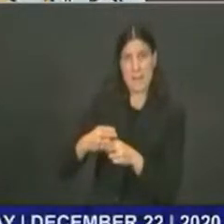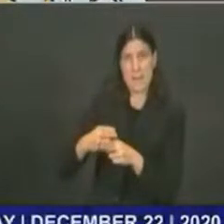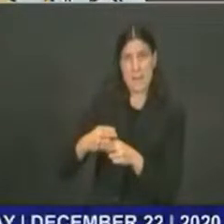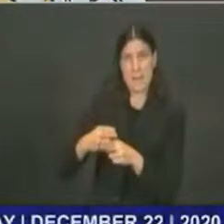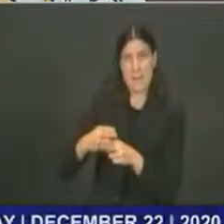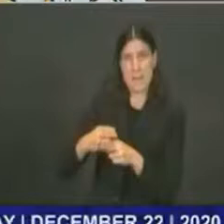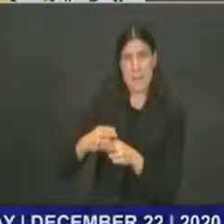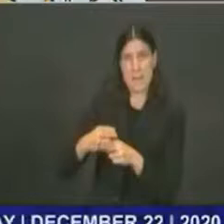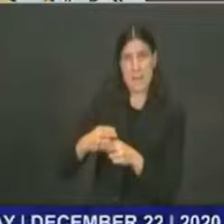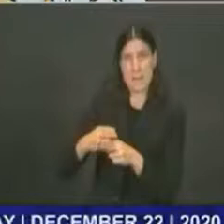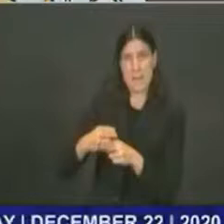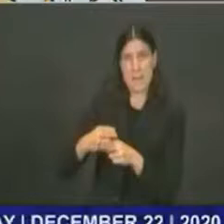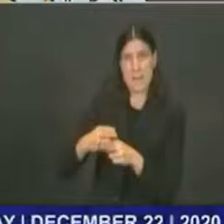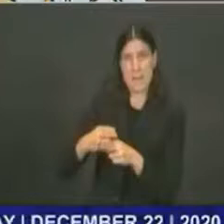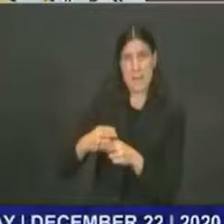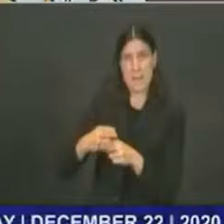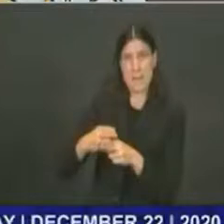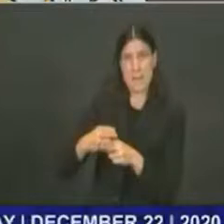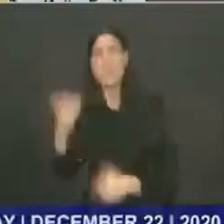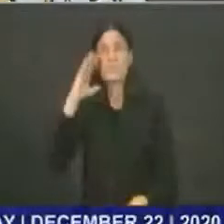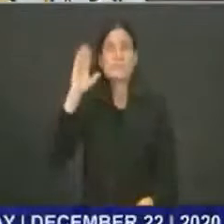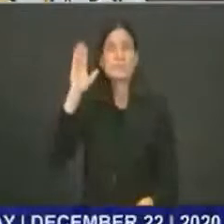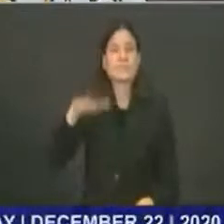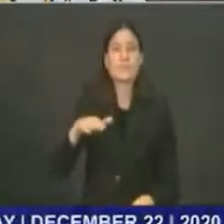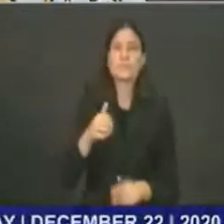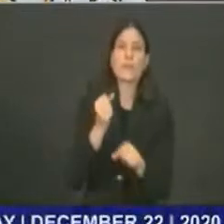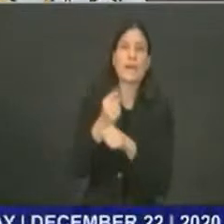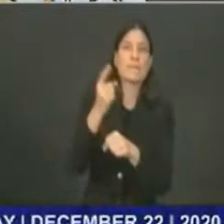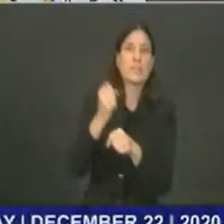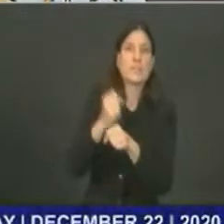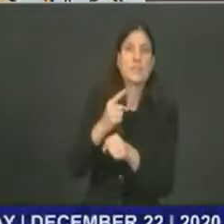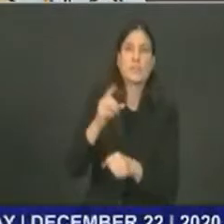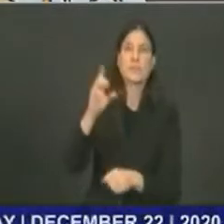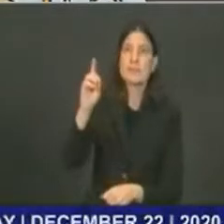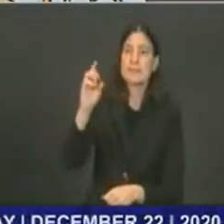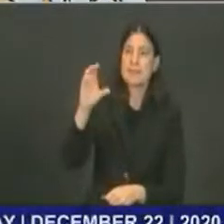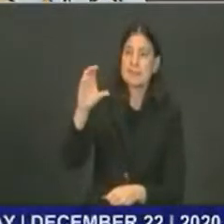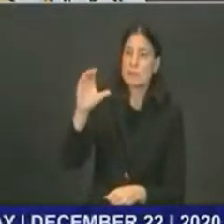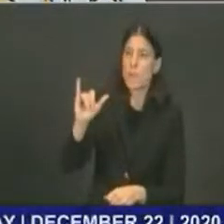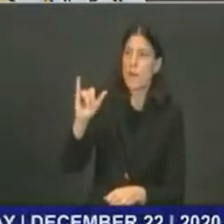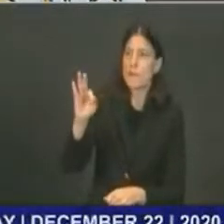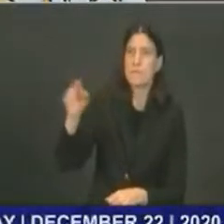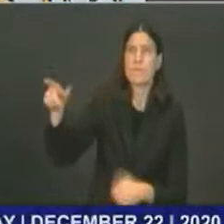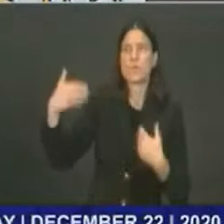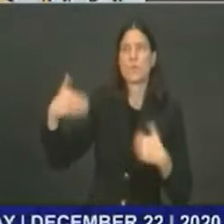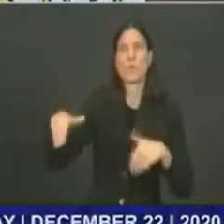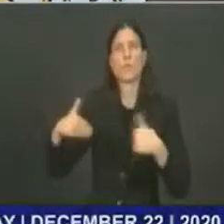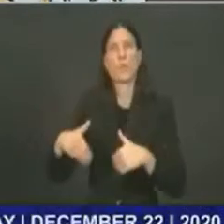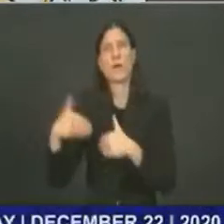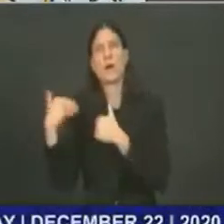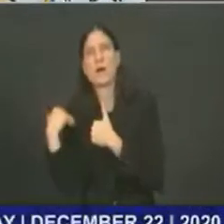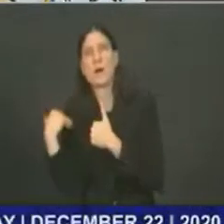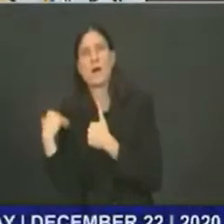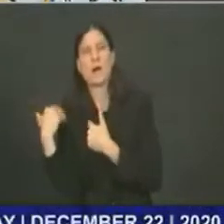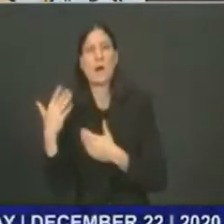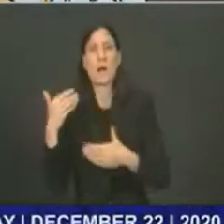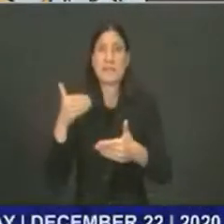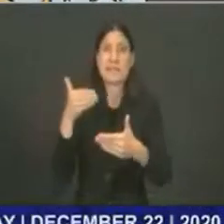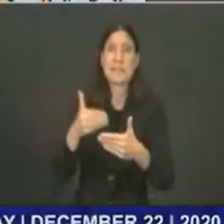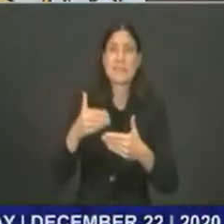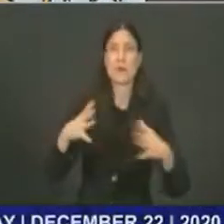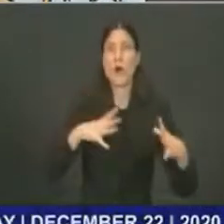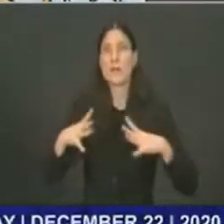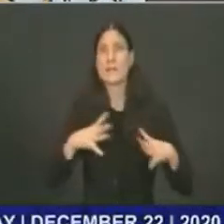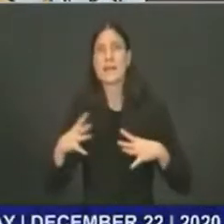basis, on a good year. The holidays are a stressful time for a lot of families in the state's care on a good year. Now